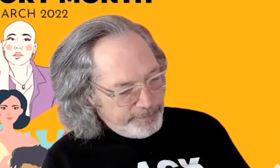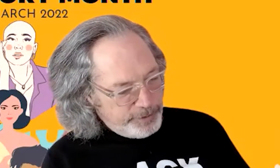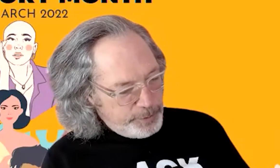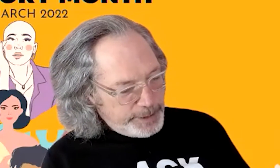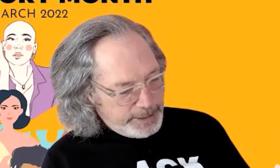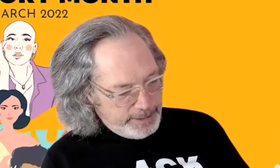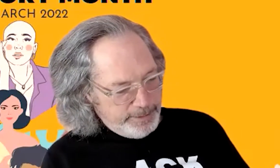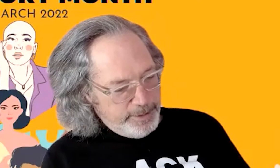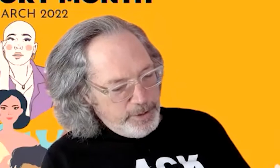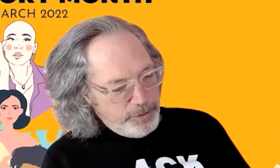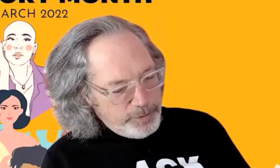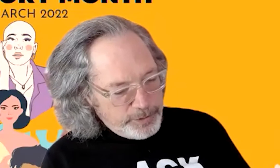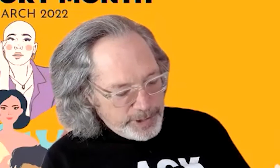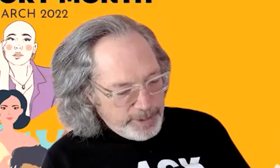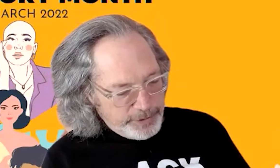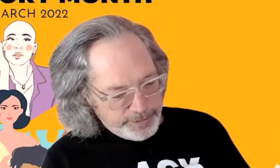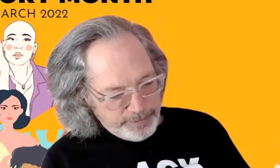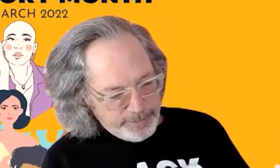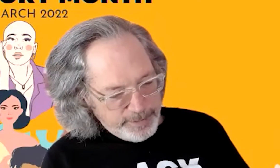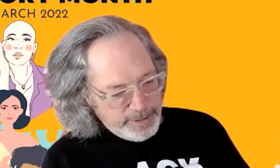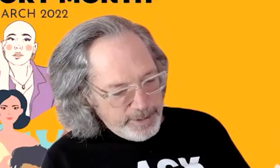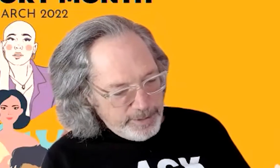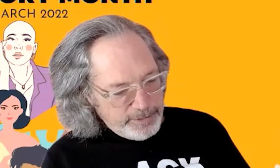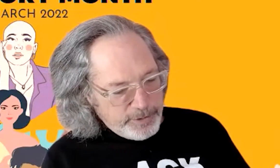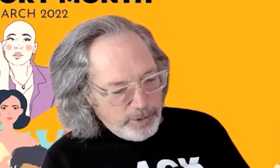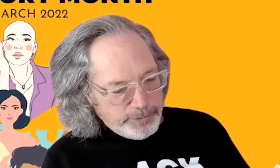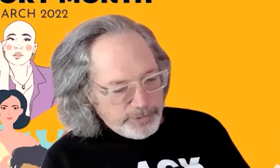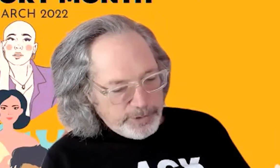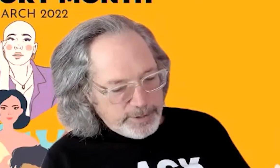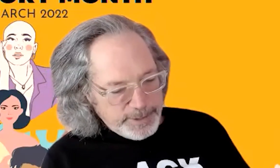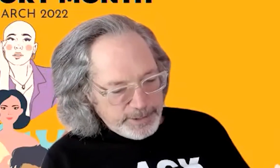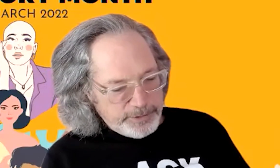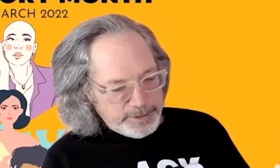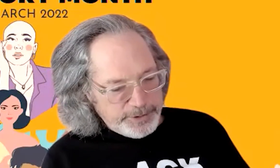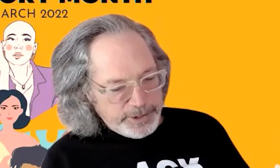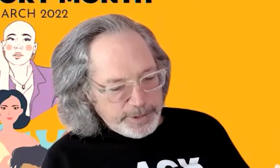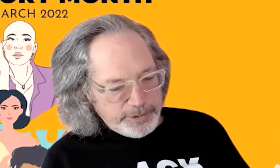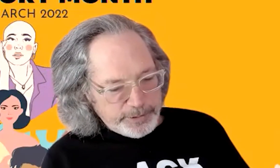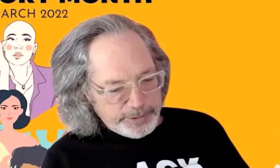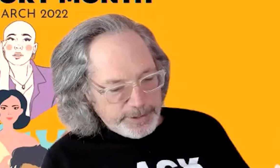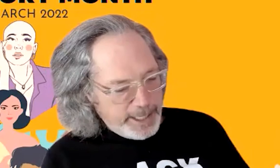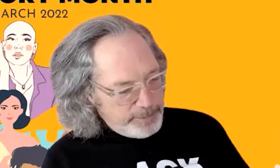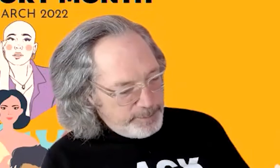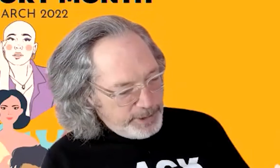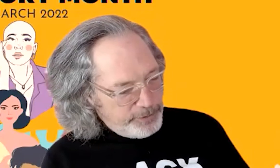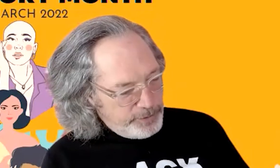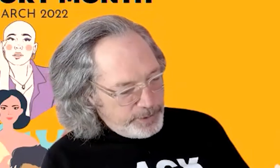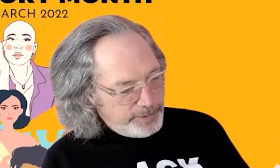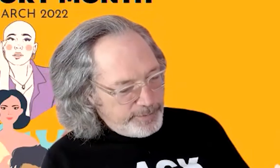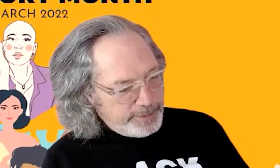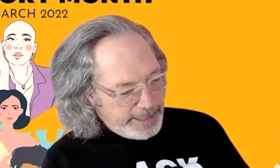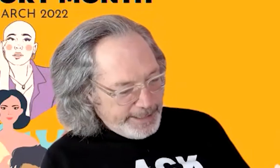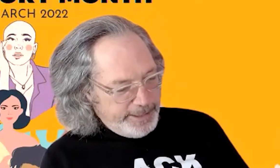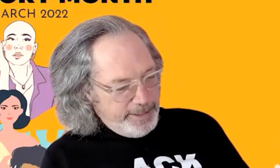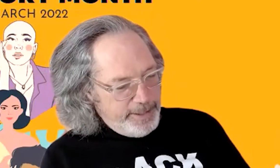who have stewarded it through the generations. This calls us to commit to continuing to learn how to be better stewards